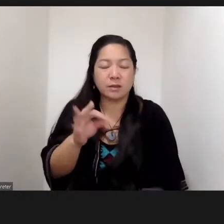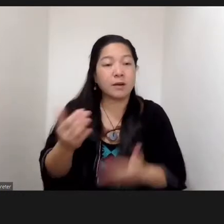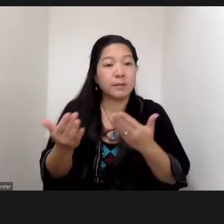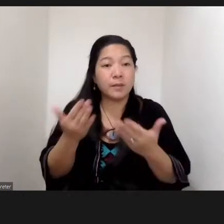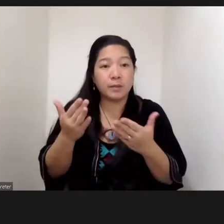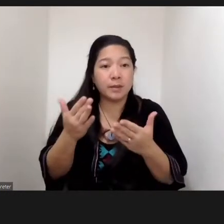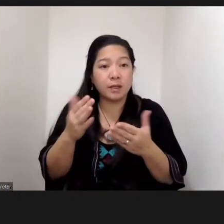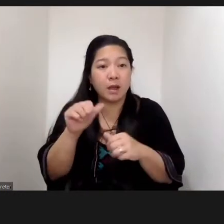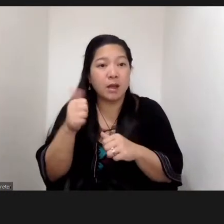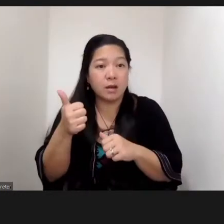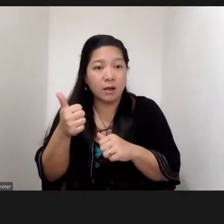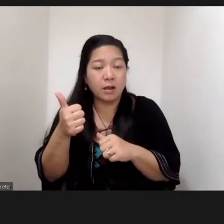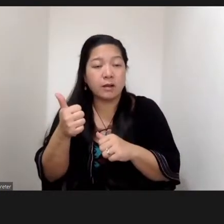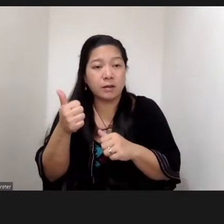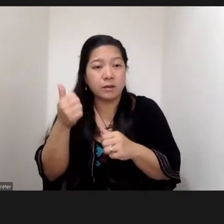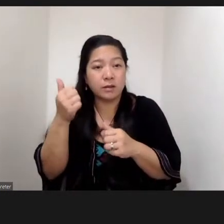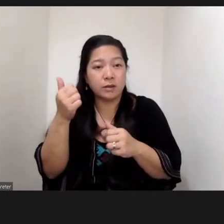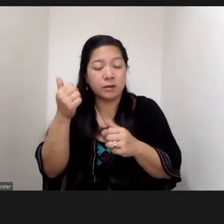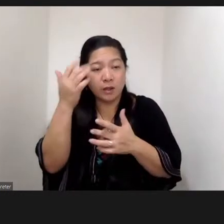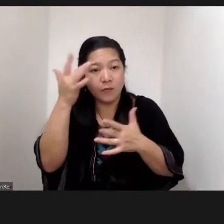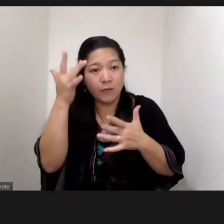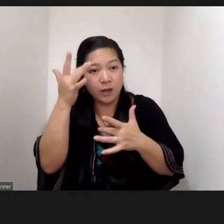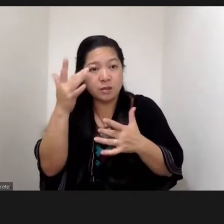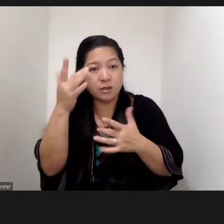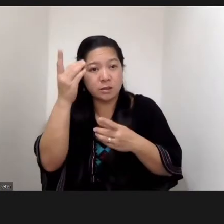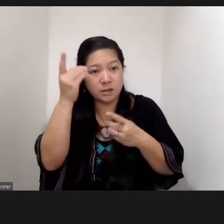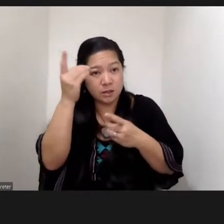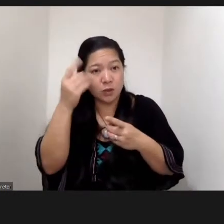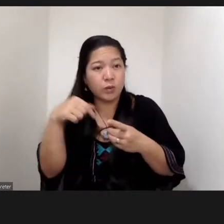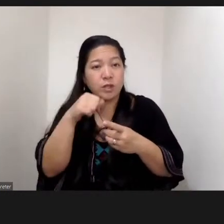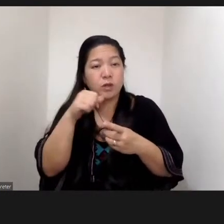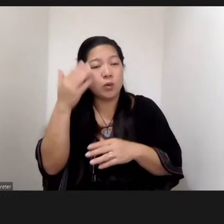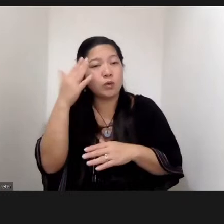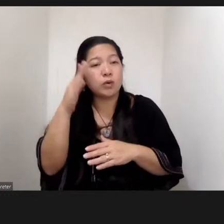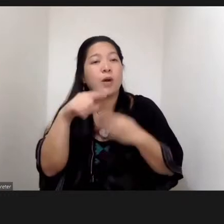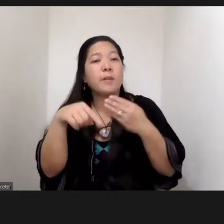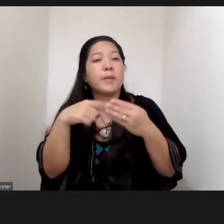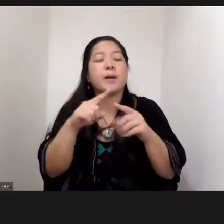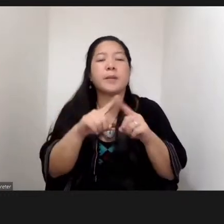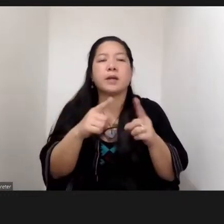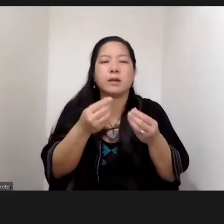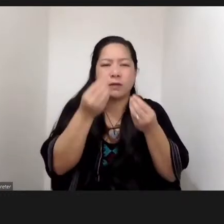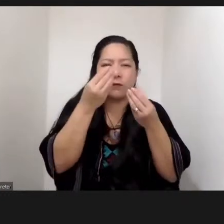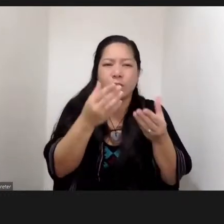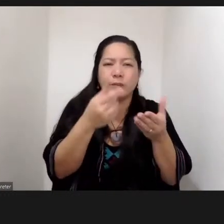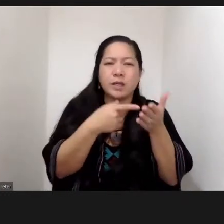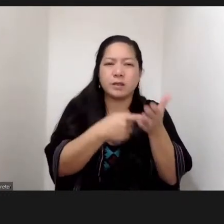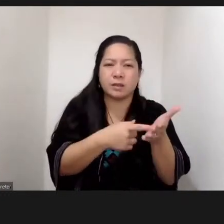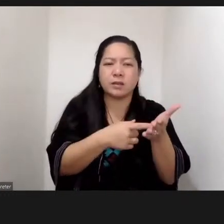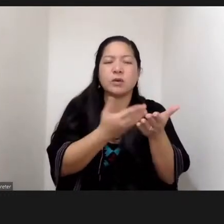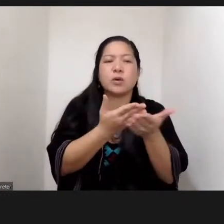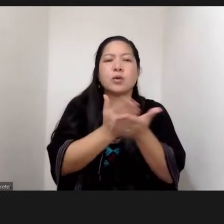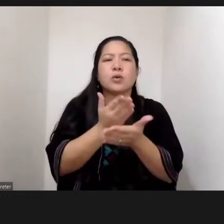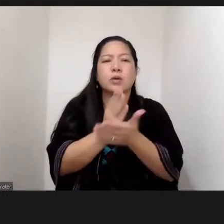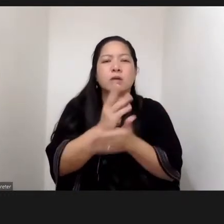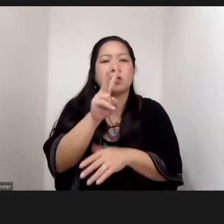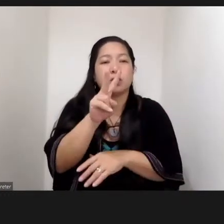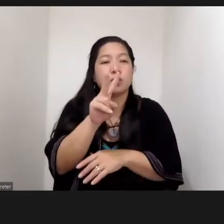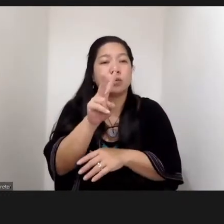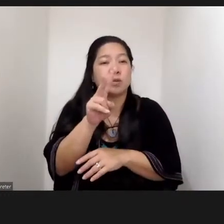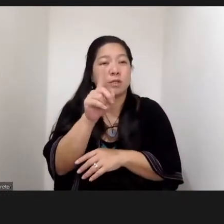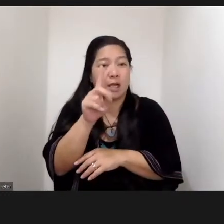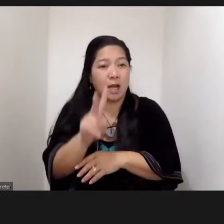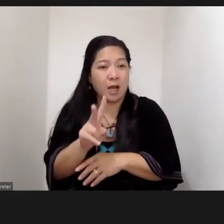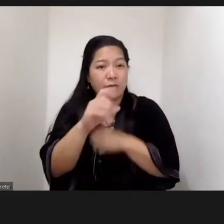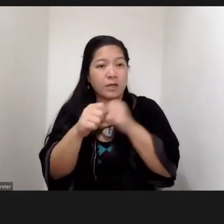another infectious disease that we don't know about. But I'll tell you this, Tony, going through this 2.5 years, we're